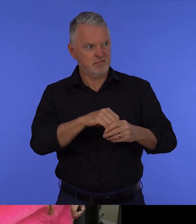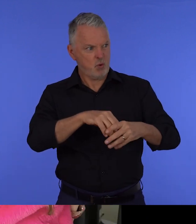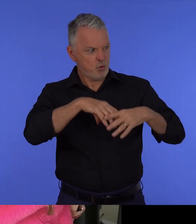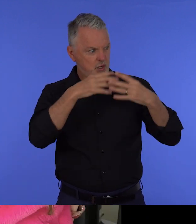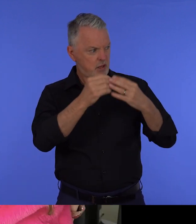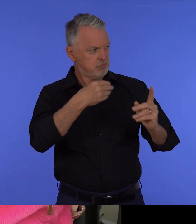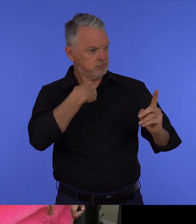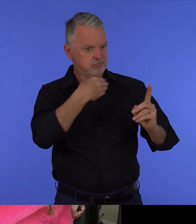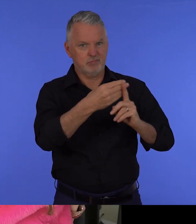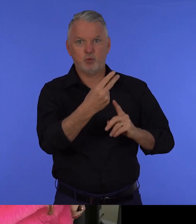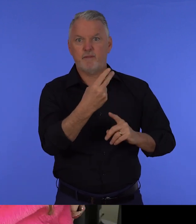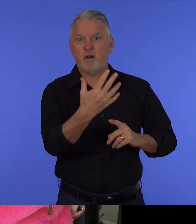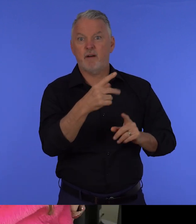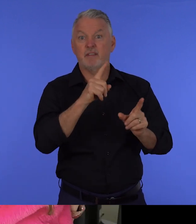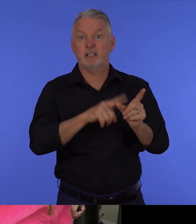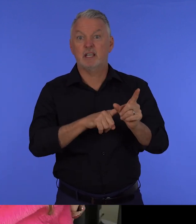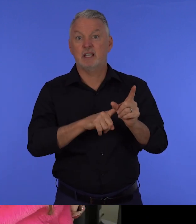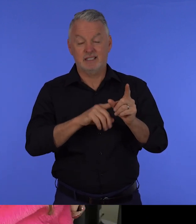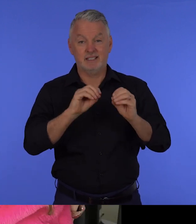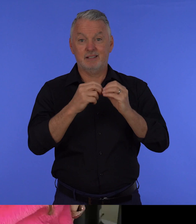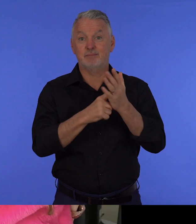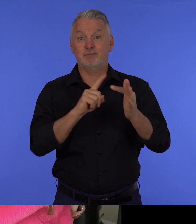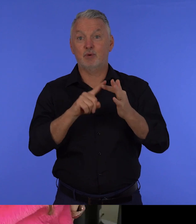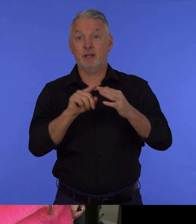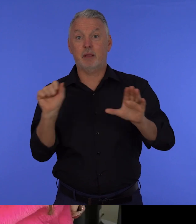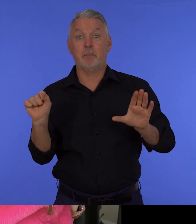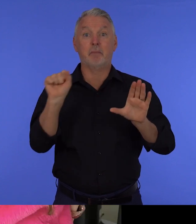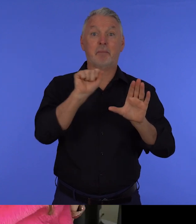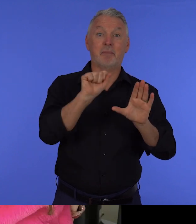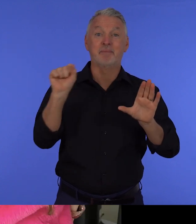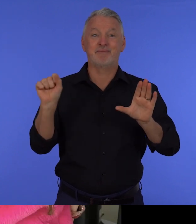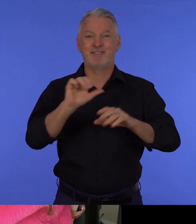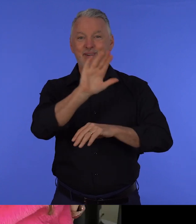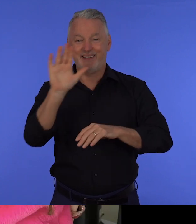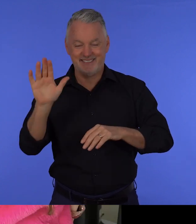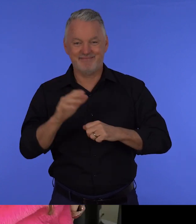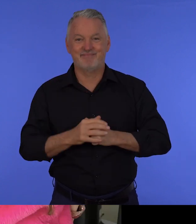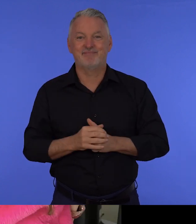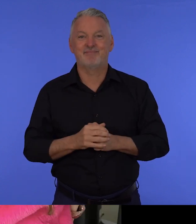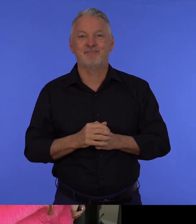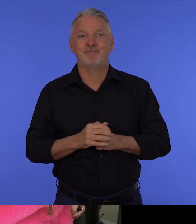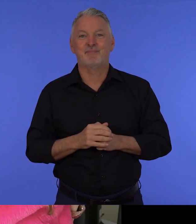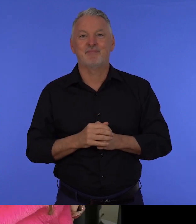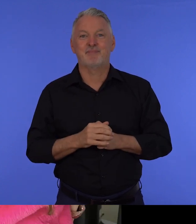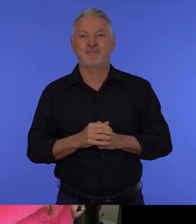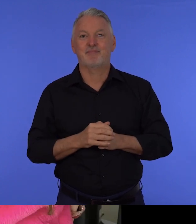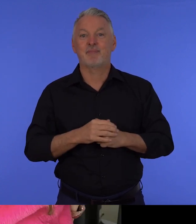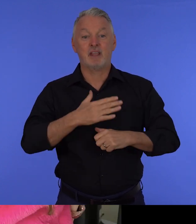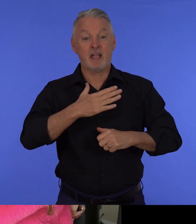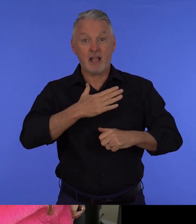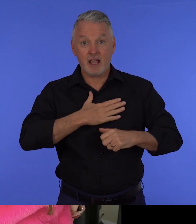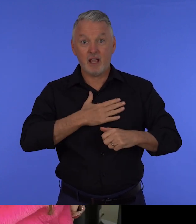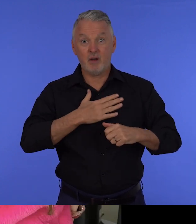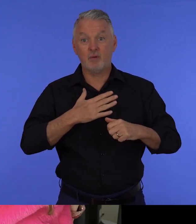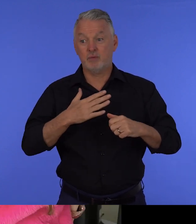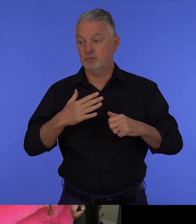of, across what is now 25 years. As you can see, she's just popped her head in to say hi.